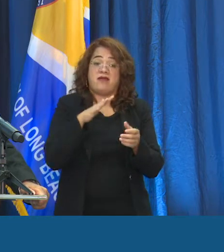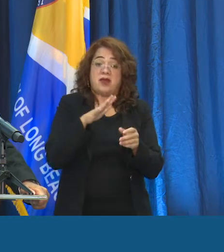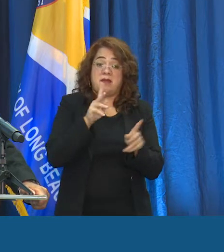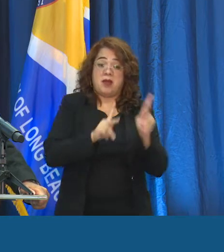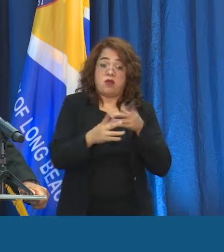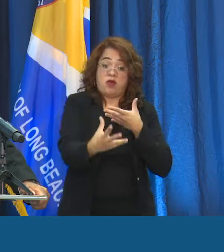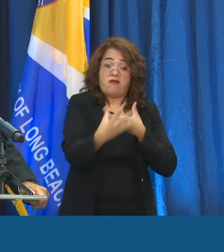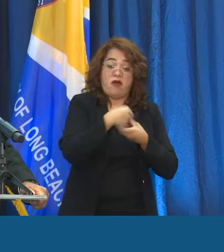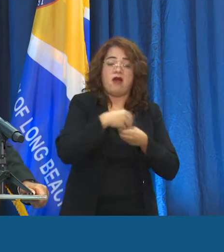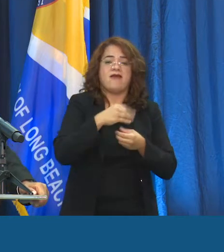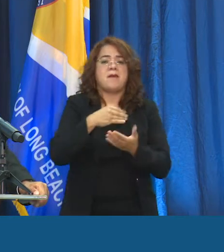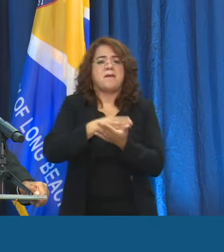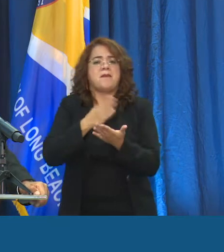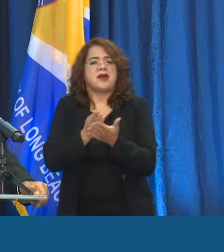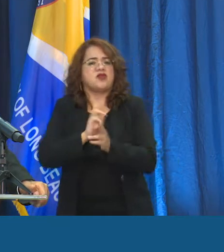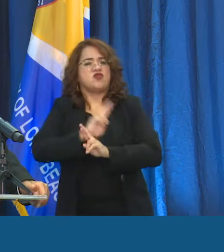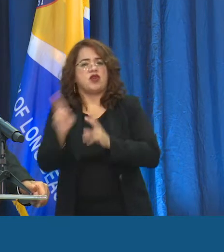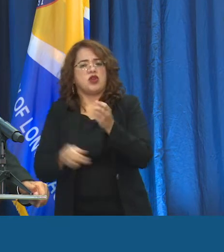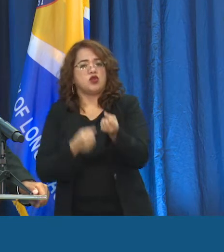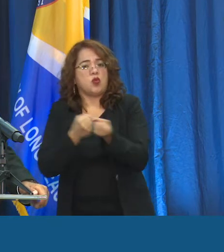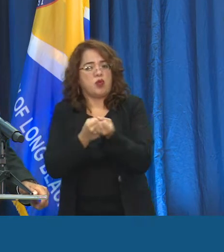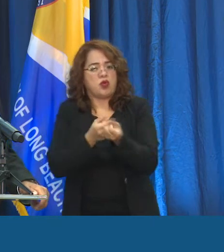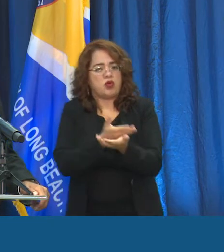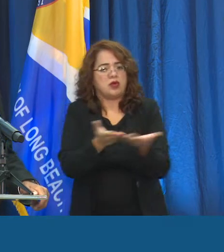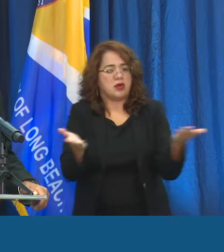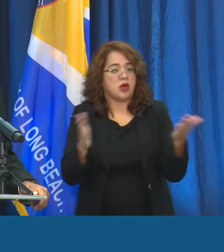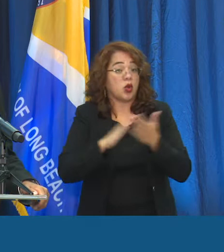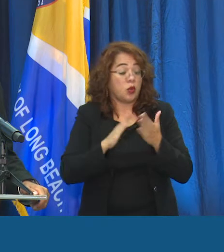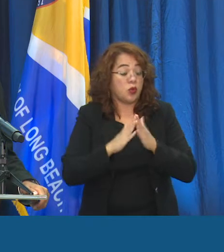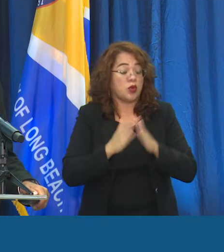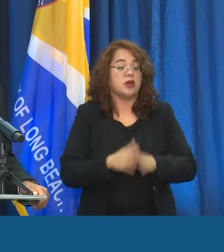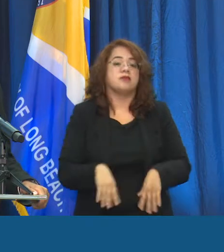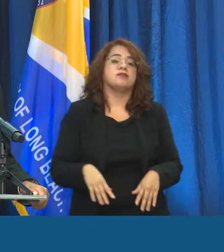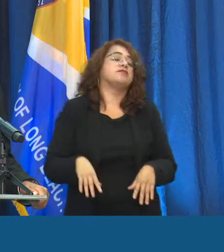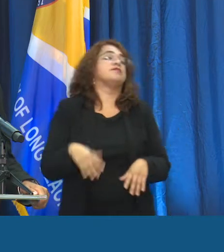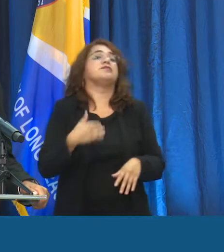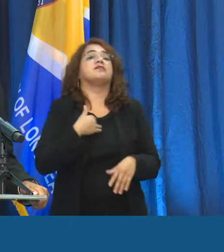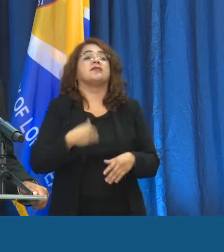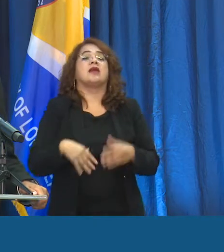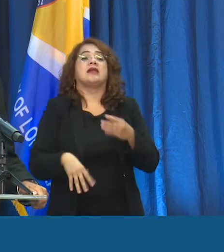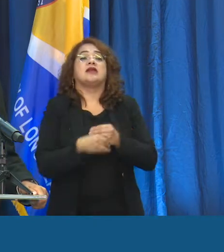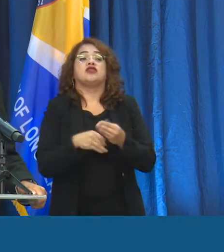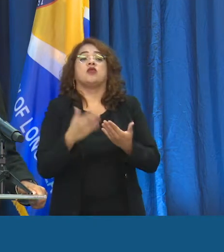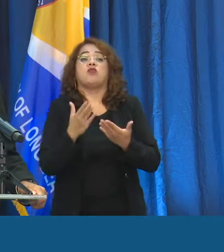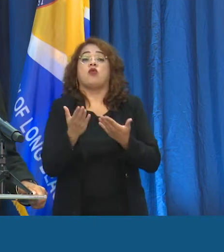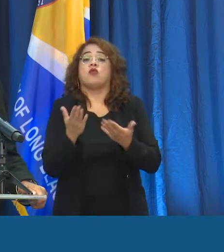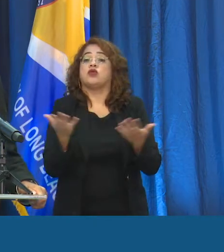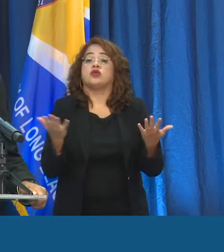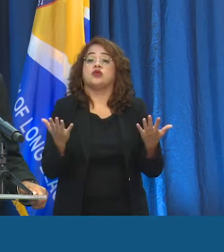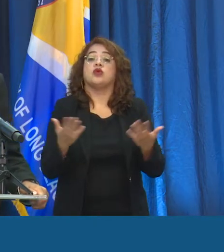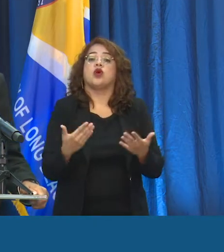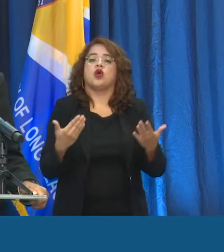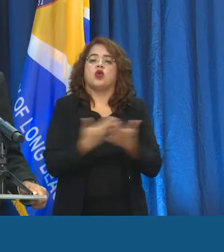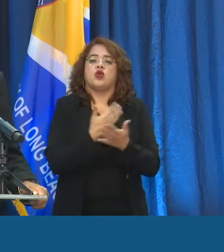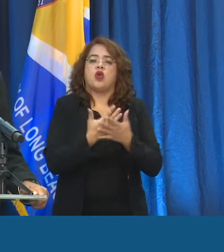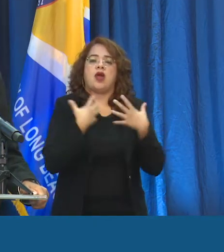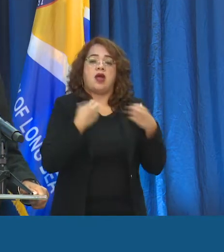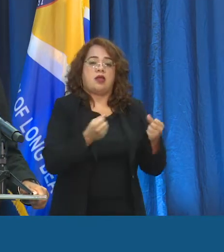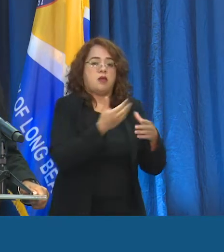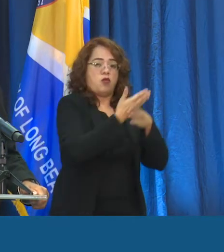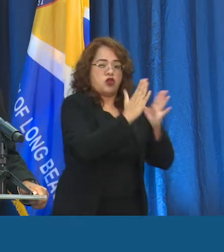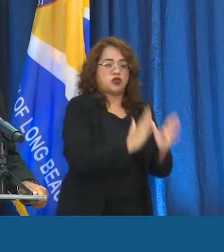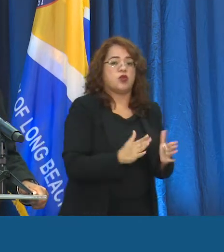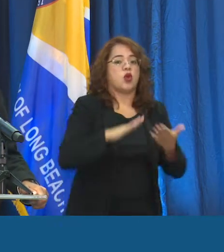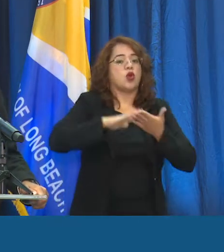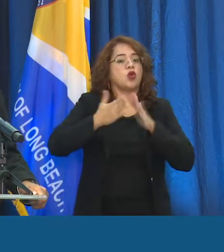so. We're also making some additional proposals, and that includes new investments to fund new health partnerships, community-led